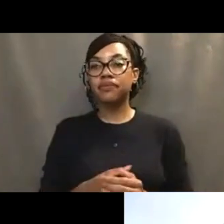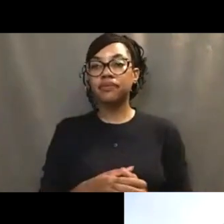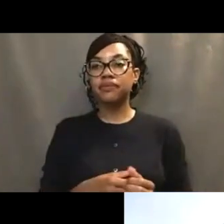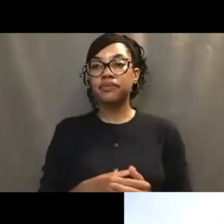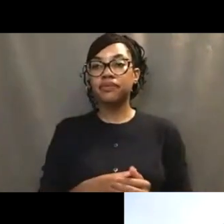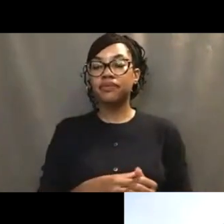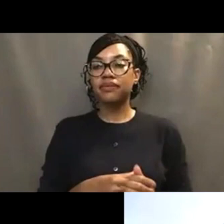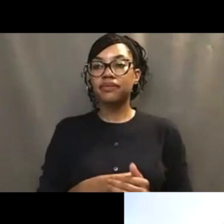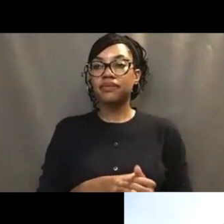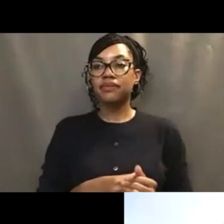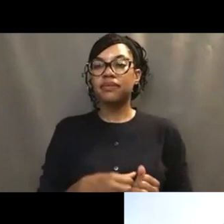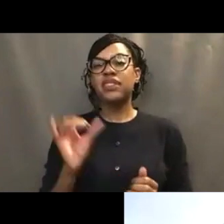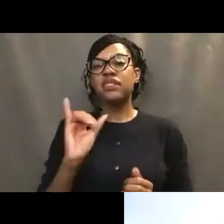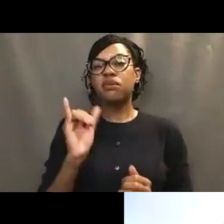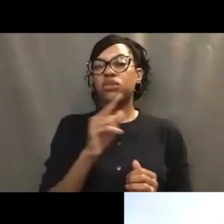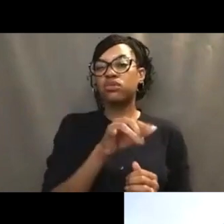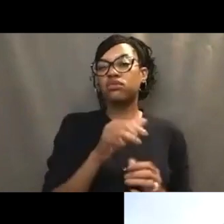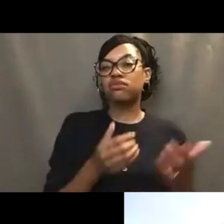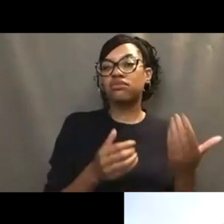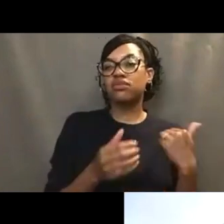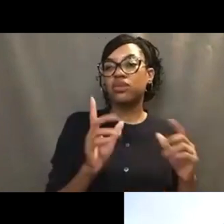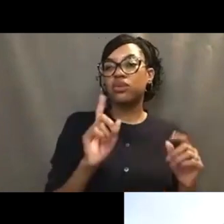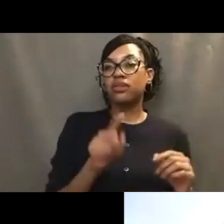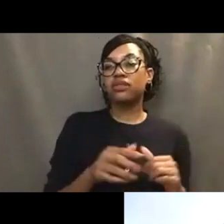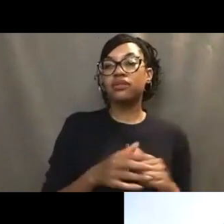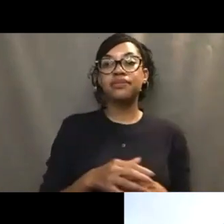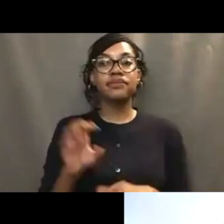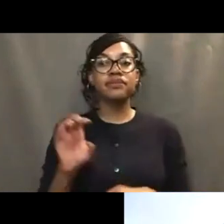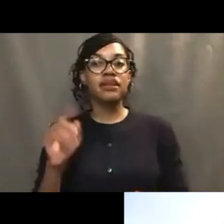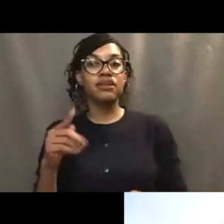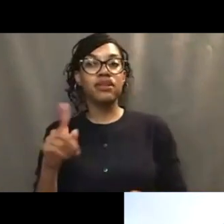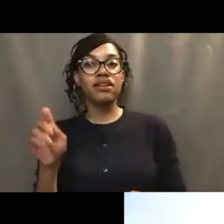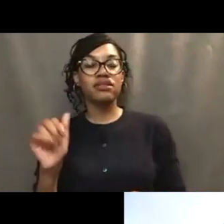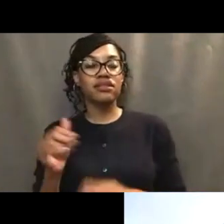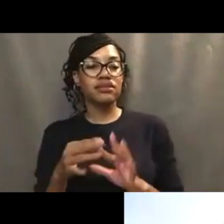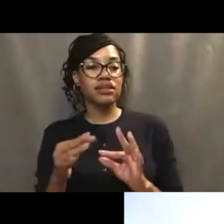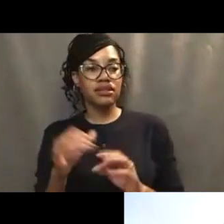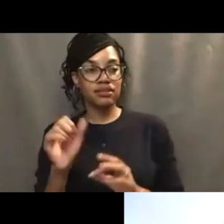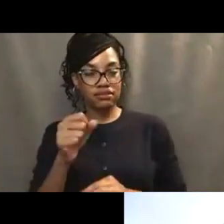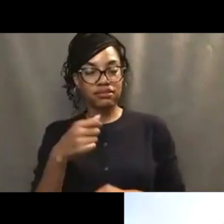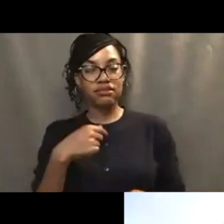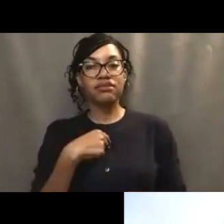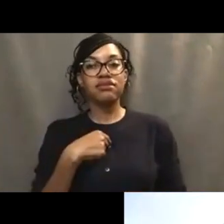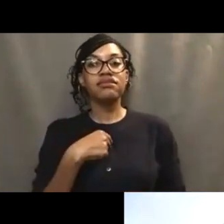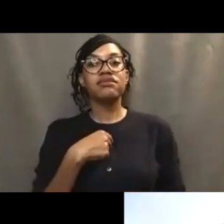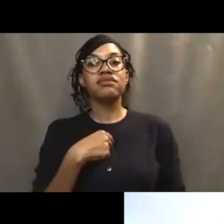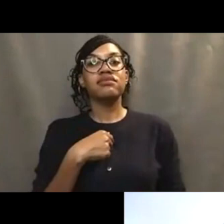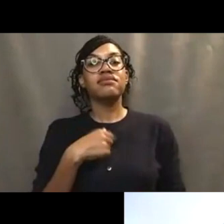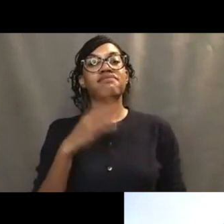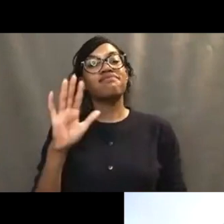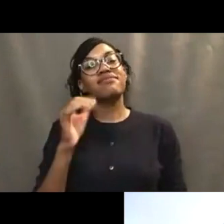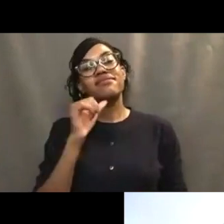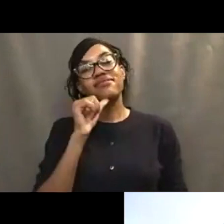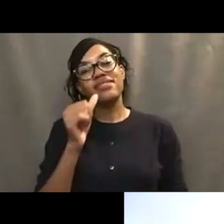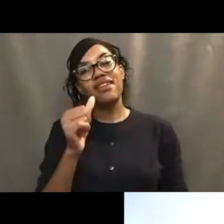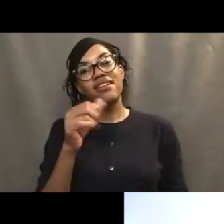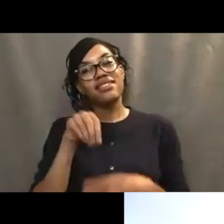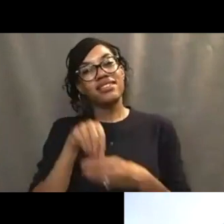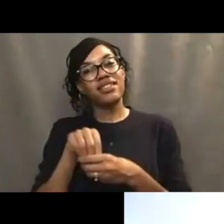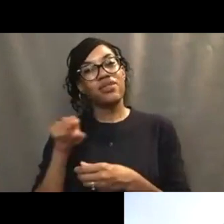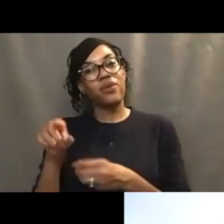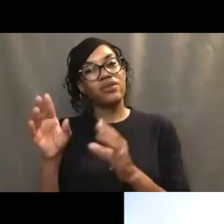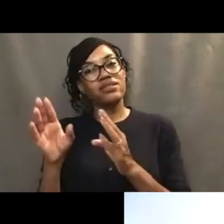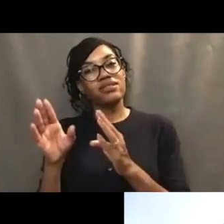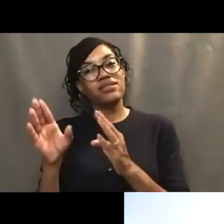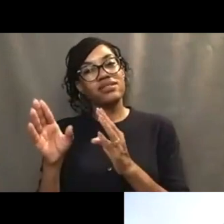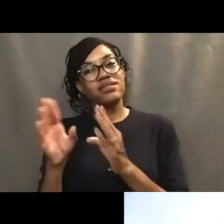as the previous question. Yeah, I actually, I unfortunately was not in those sessions. I wanted